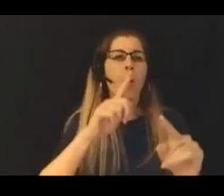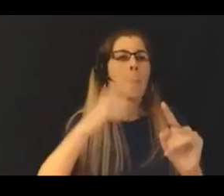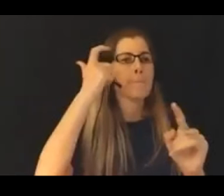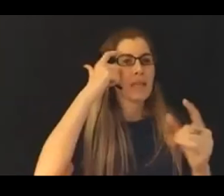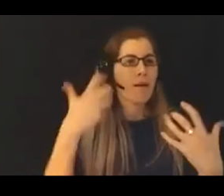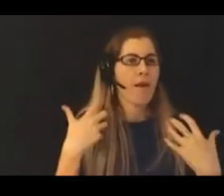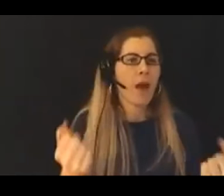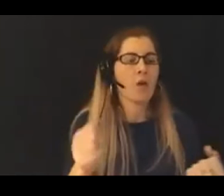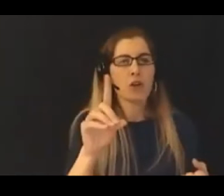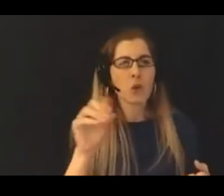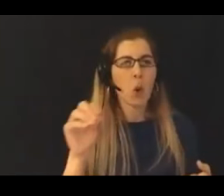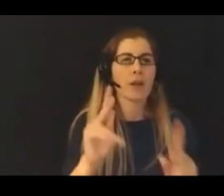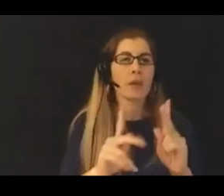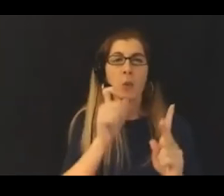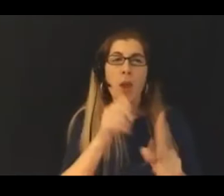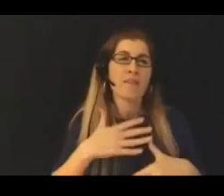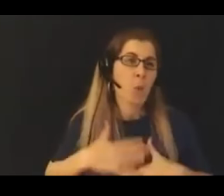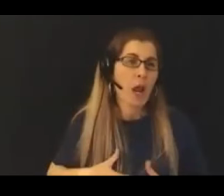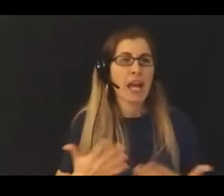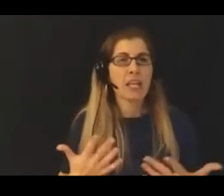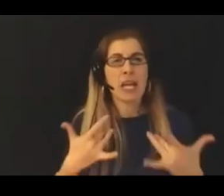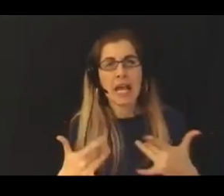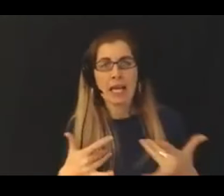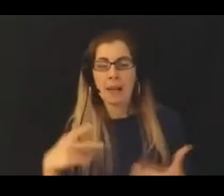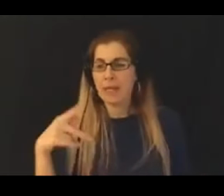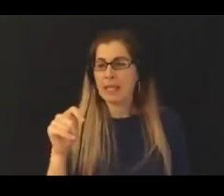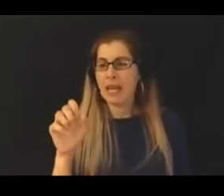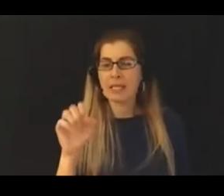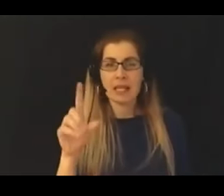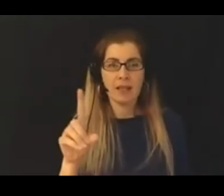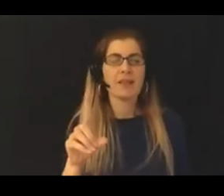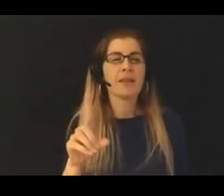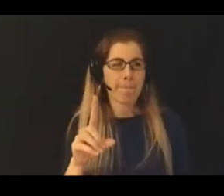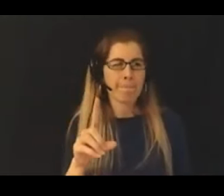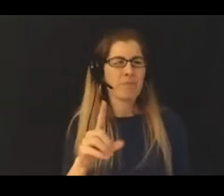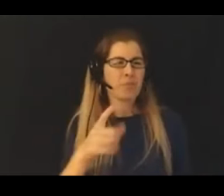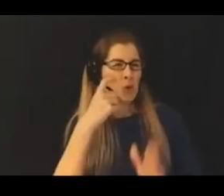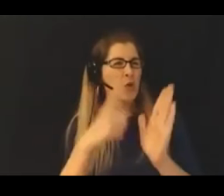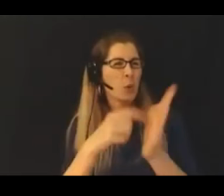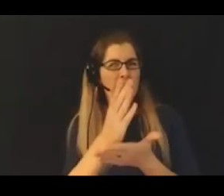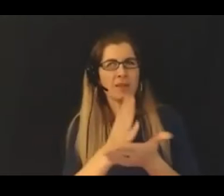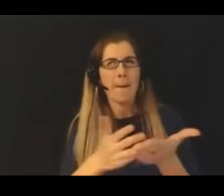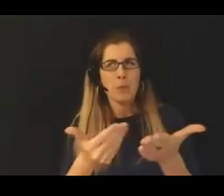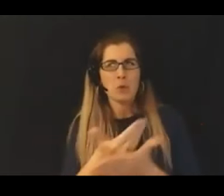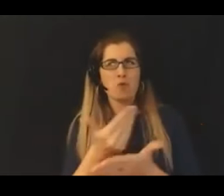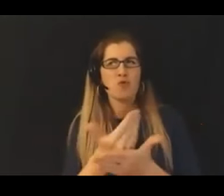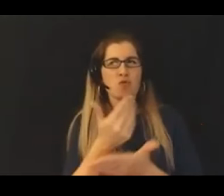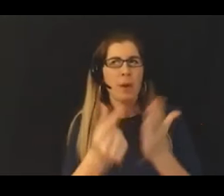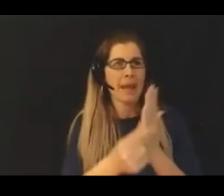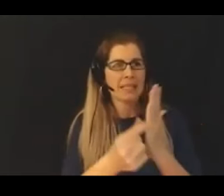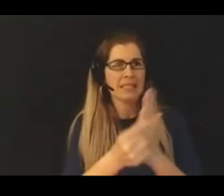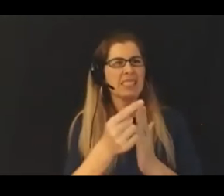disorders, people with depression, anxiety, PTSD. We know from some of the new literature that's coming out that